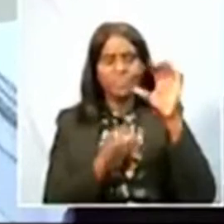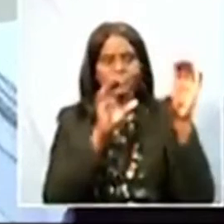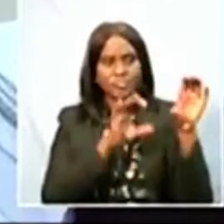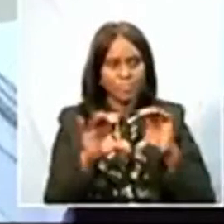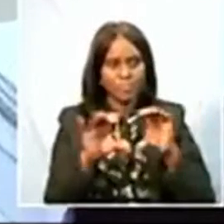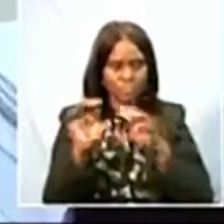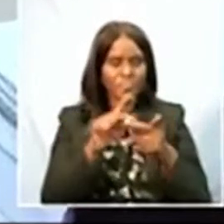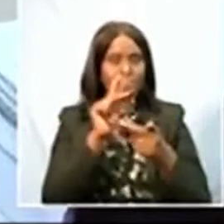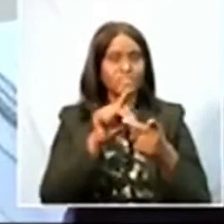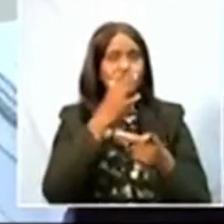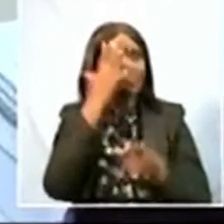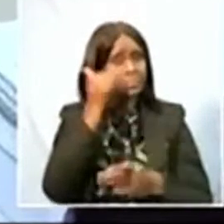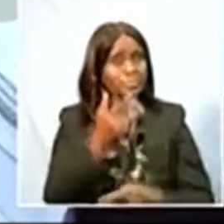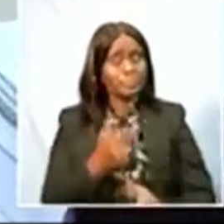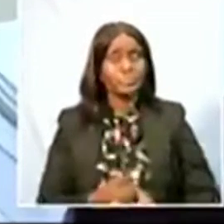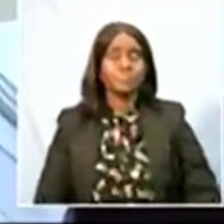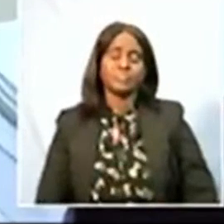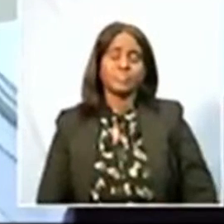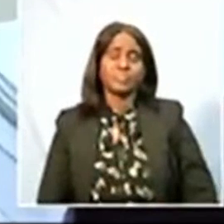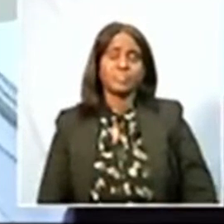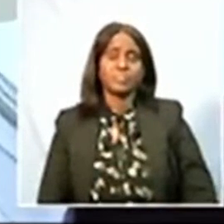this?